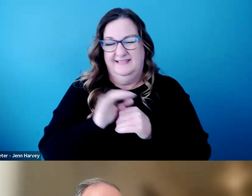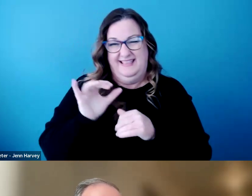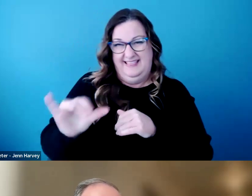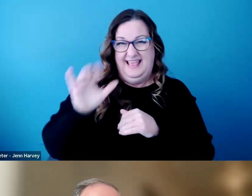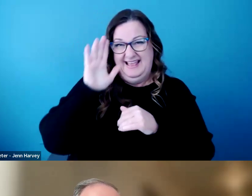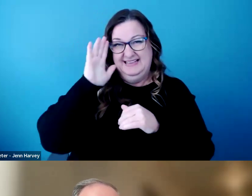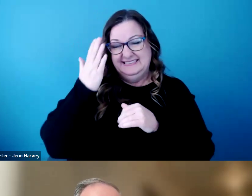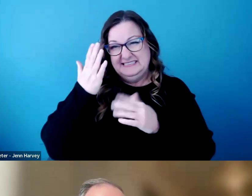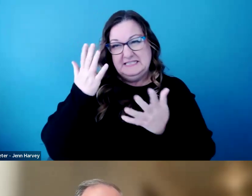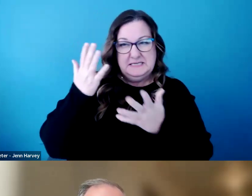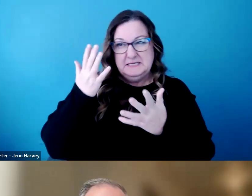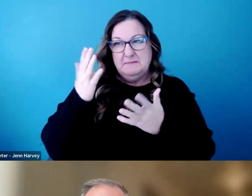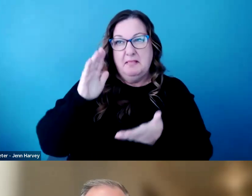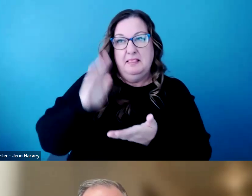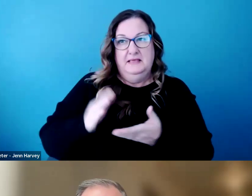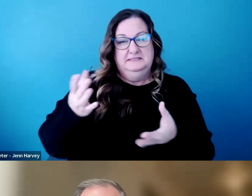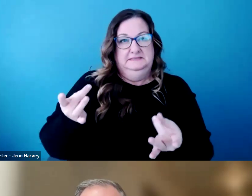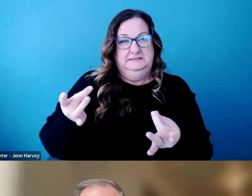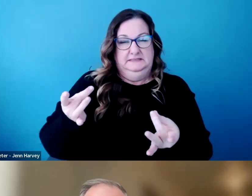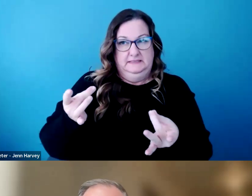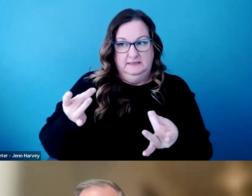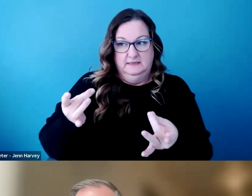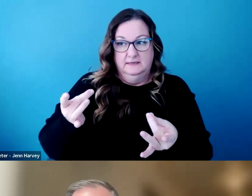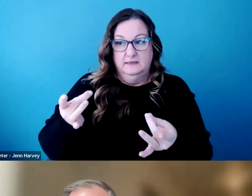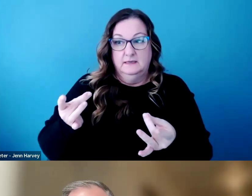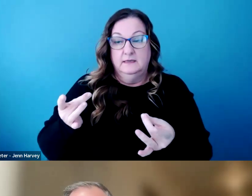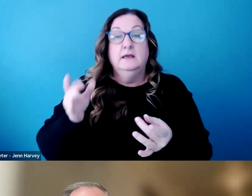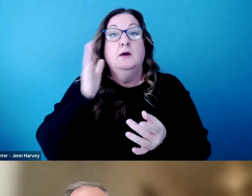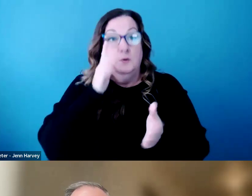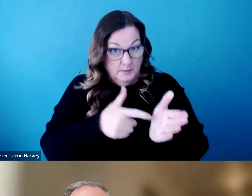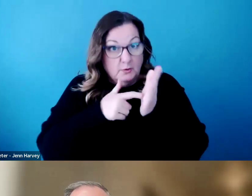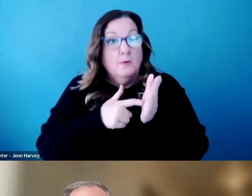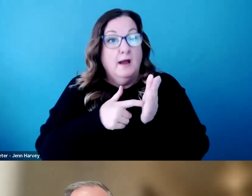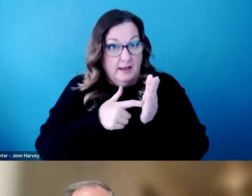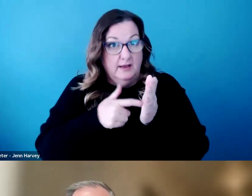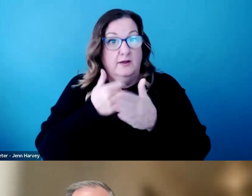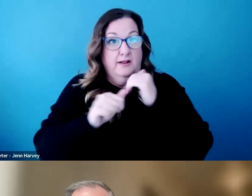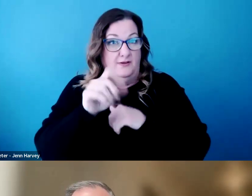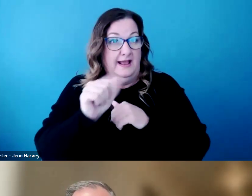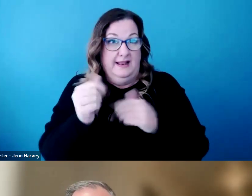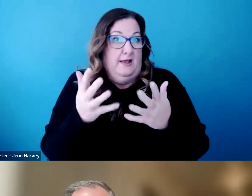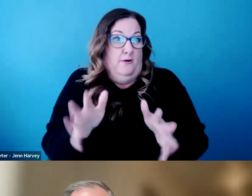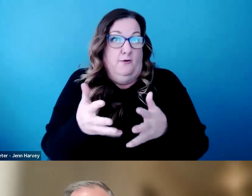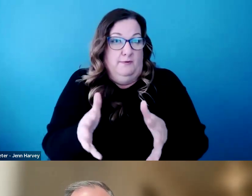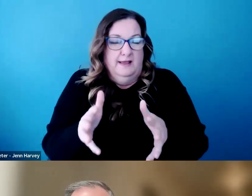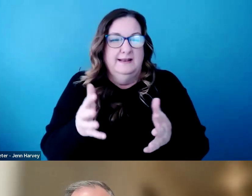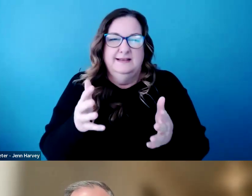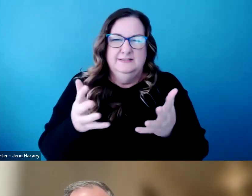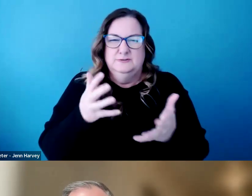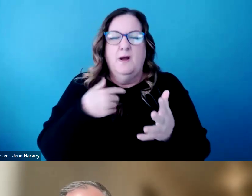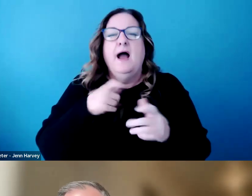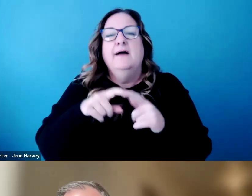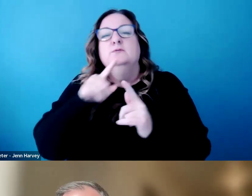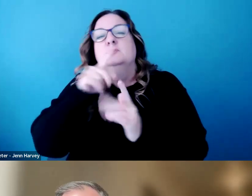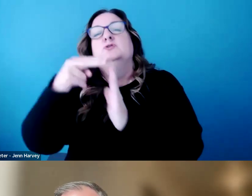a little less problematic, just in that I think it would already be required under the ADA. But I would have to go back and look at the specific language to